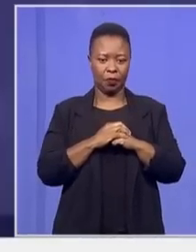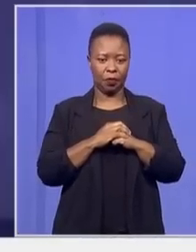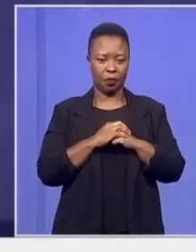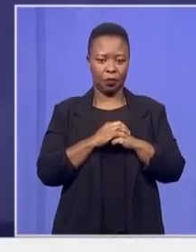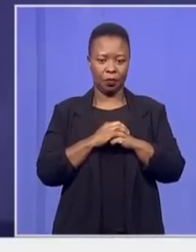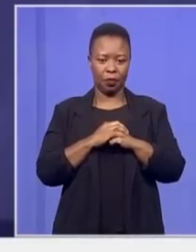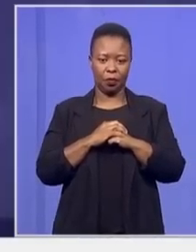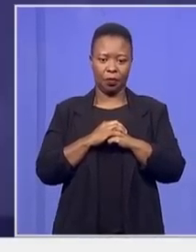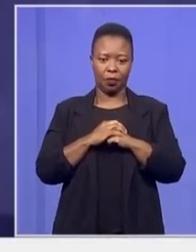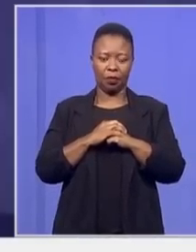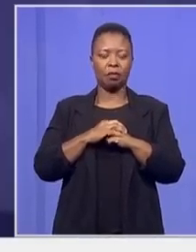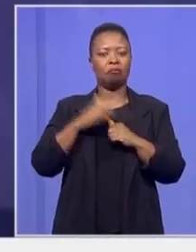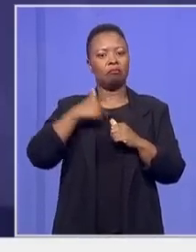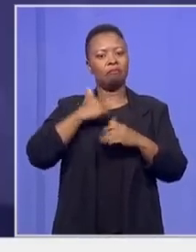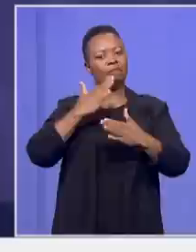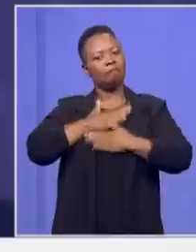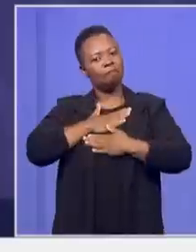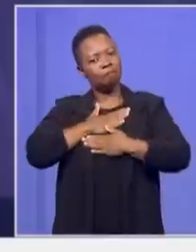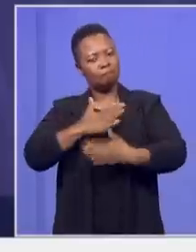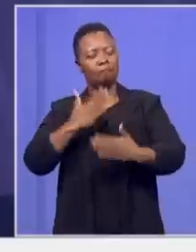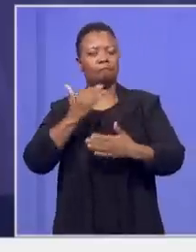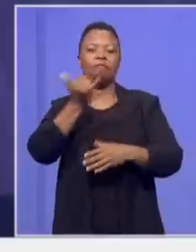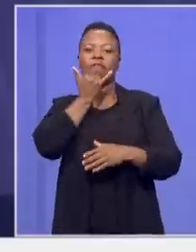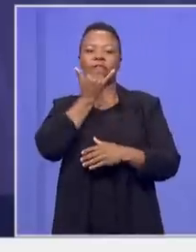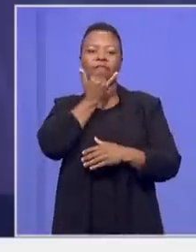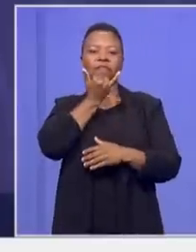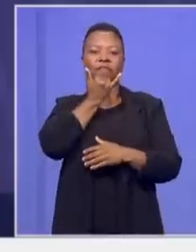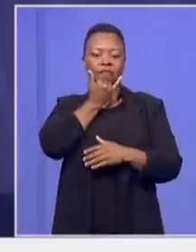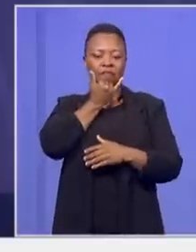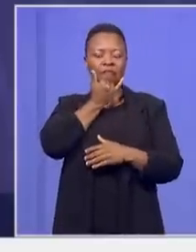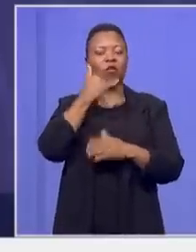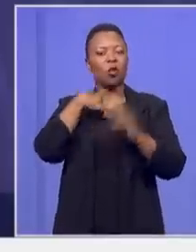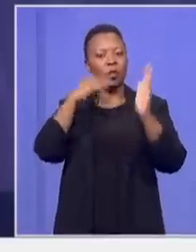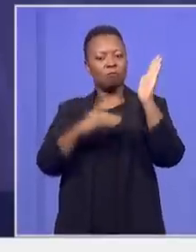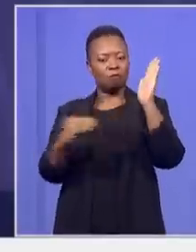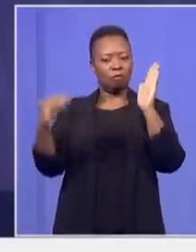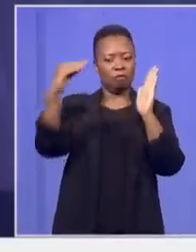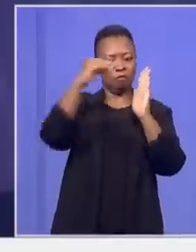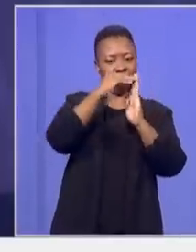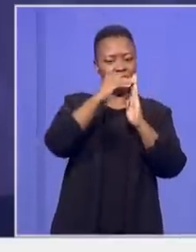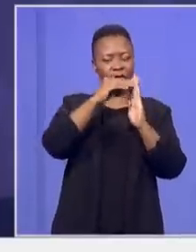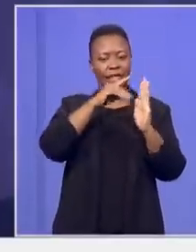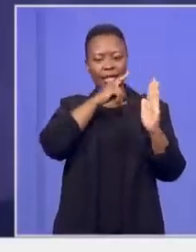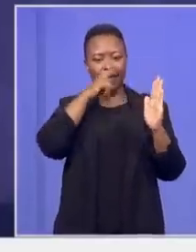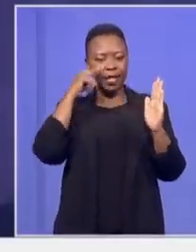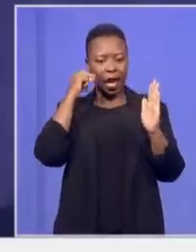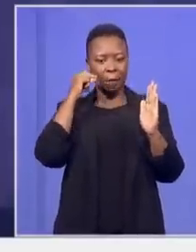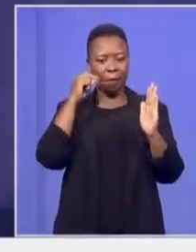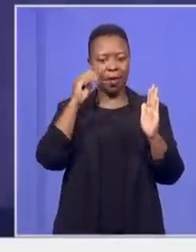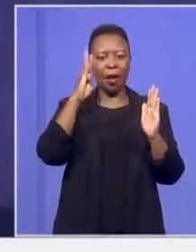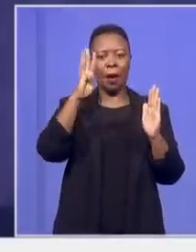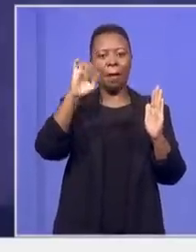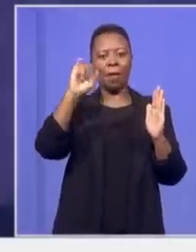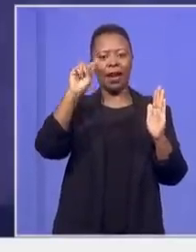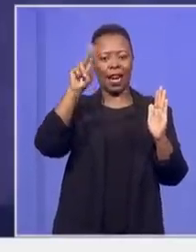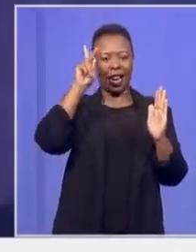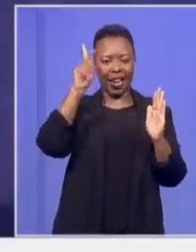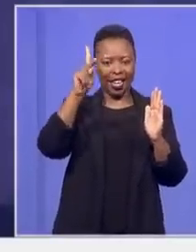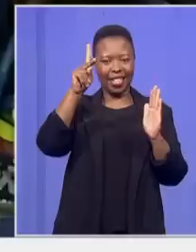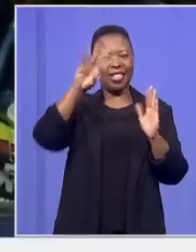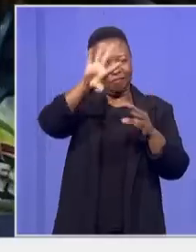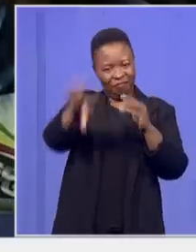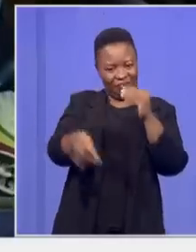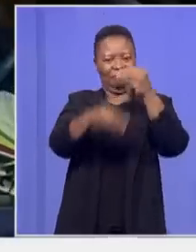And I am delighted that we can now add the name of Mayor Celiers Brink to this illustrious list.